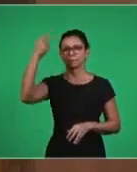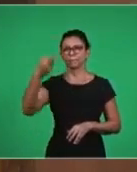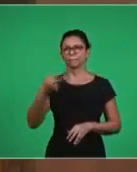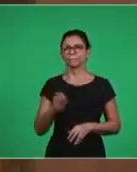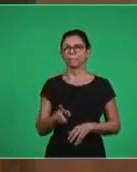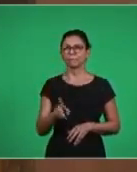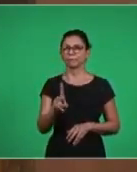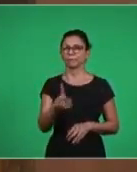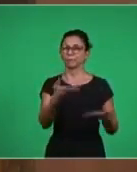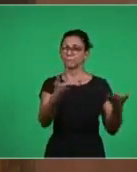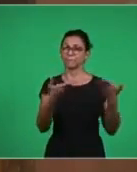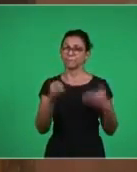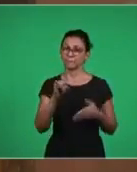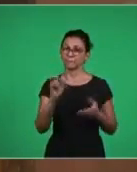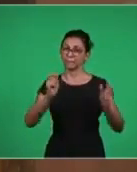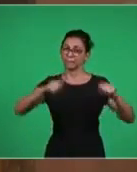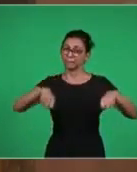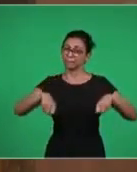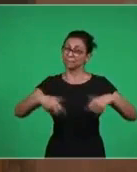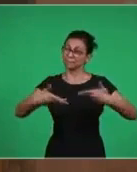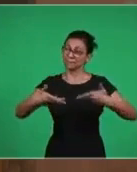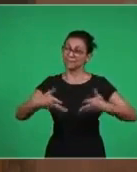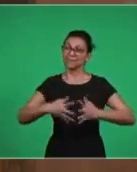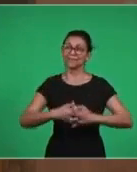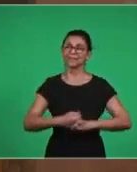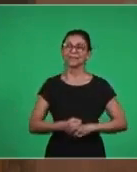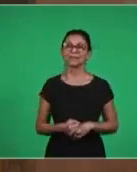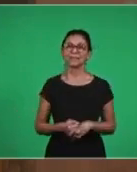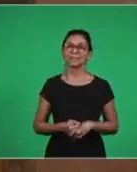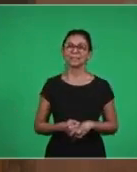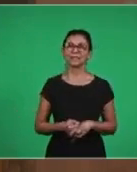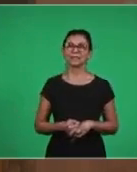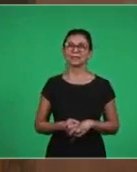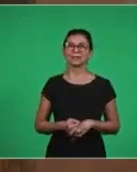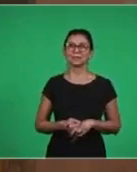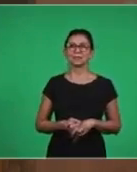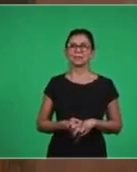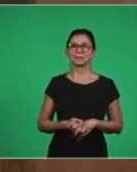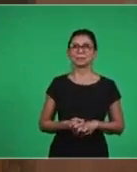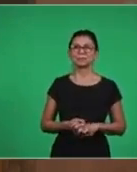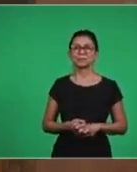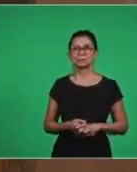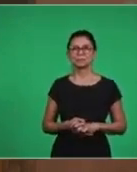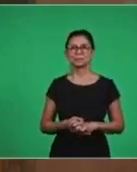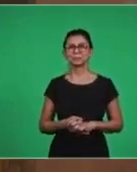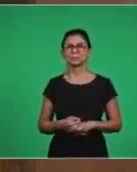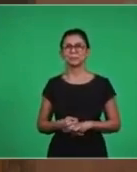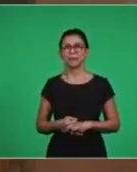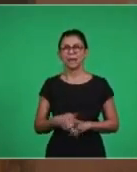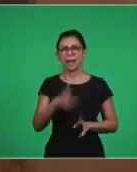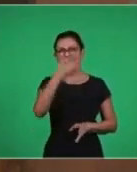things to say this coming Sunday. I'll look to invite the brethren who can. They're going to escape from